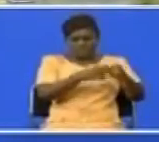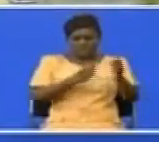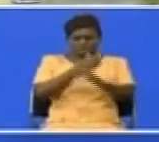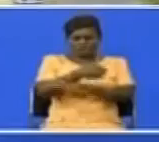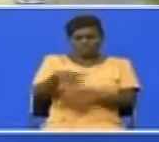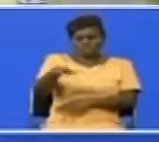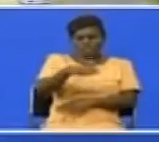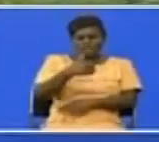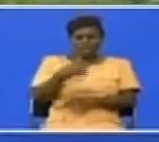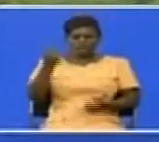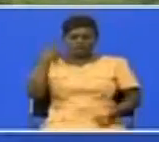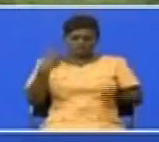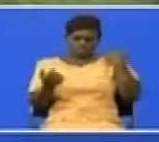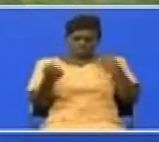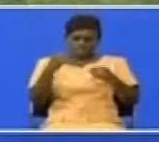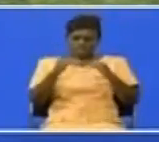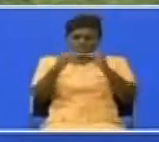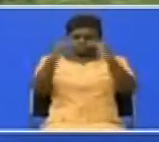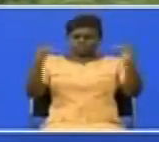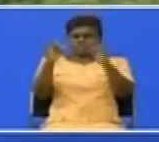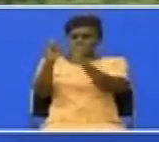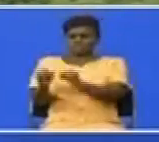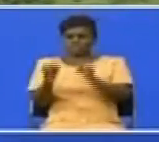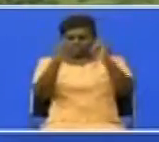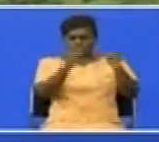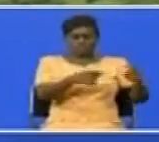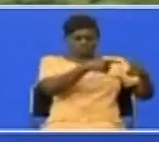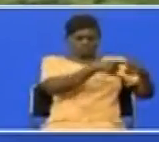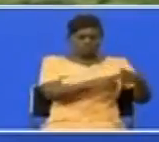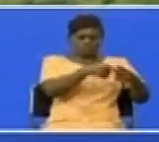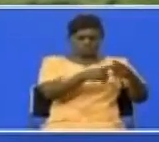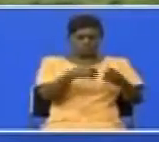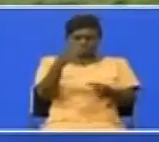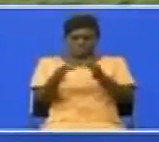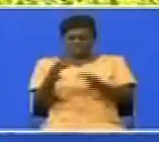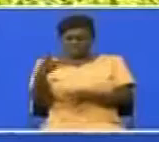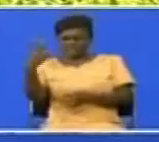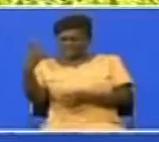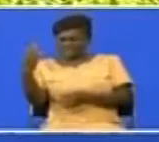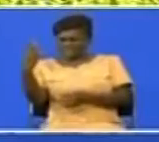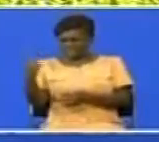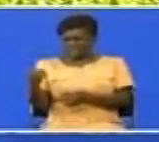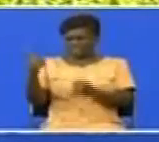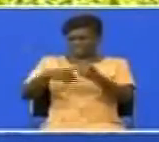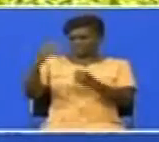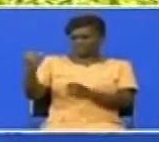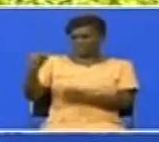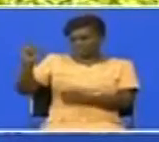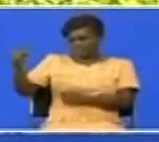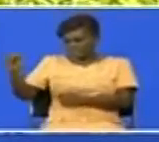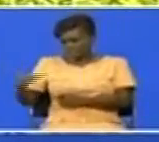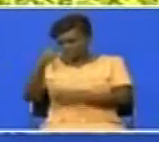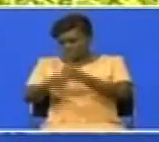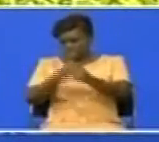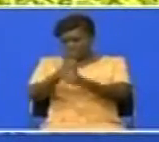tea growing areas. On average, individual tea factories spend between 30 and 65 million shillings annually